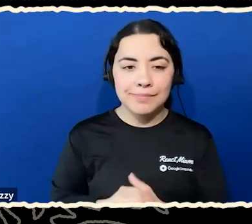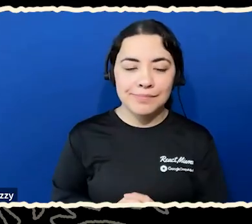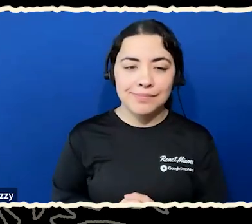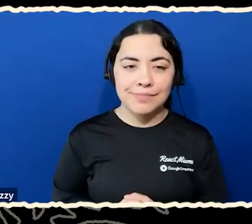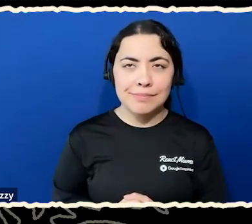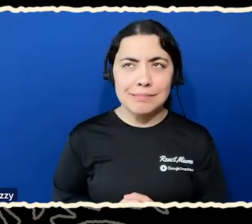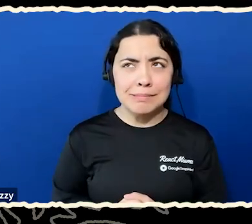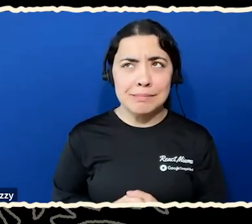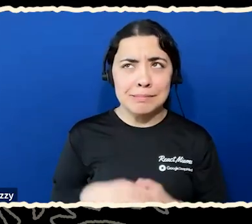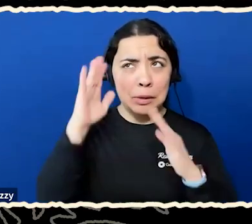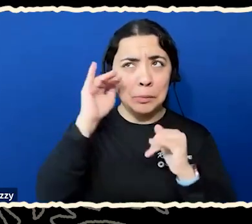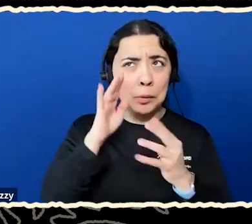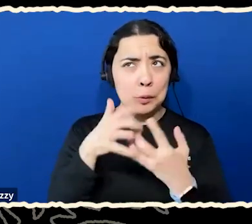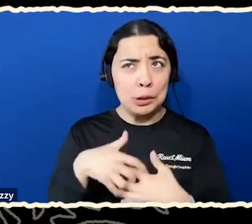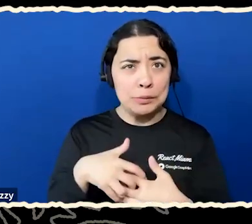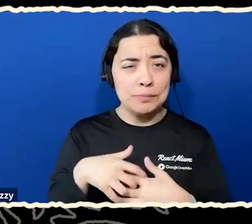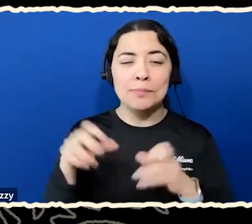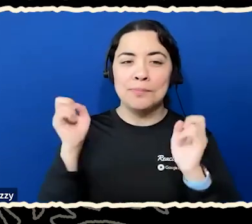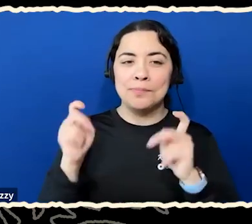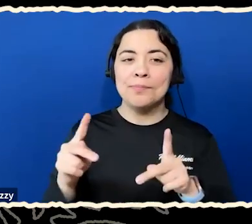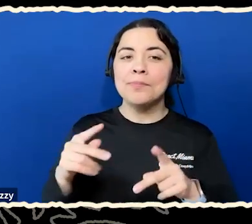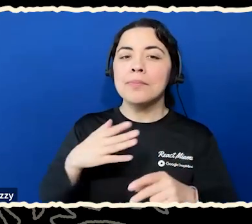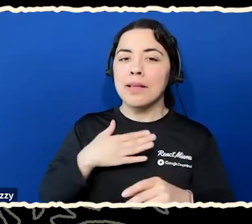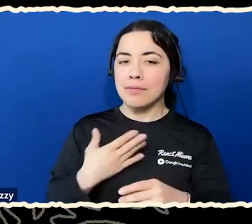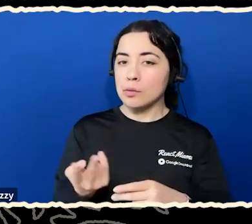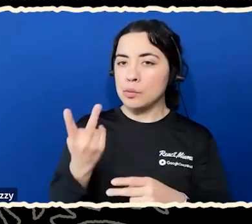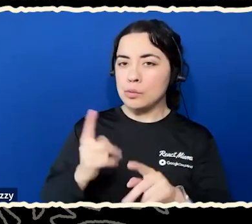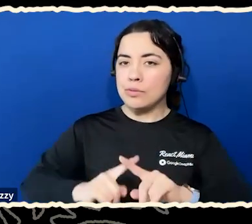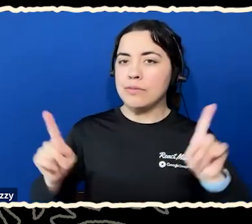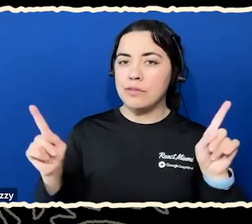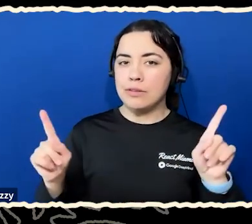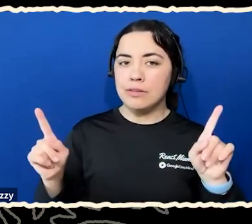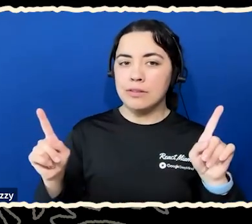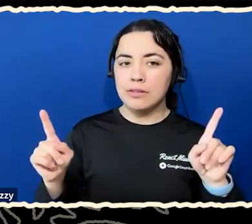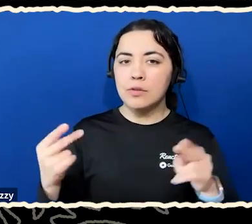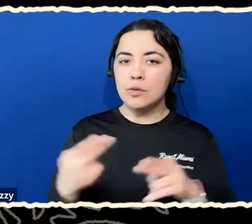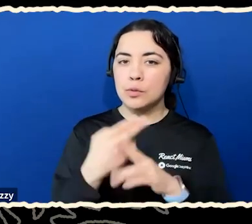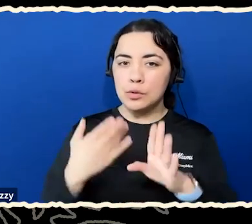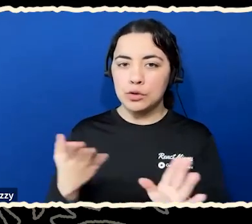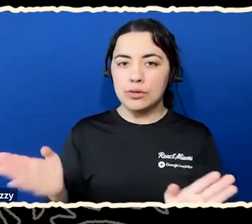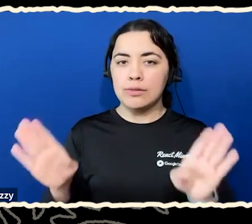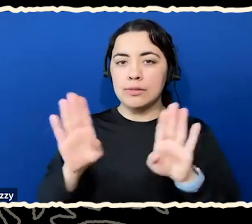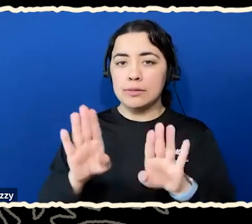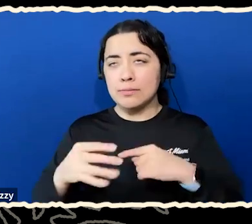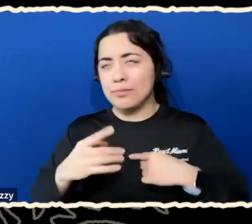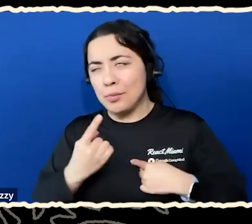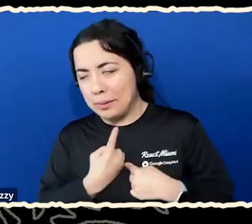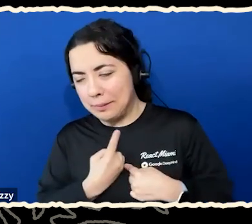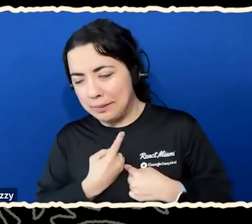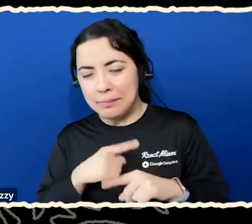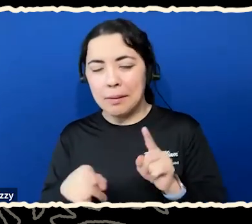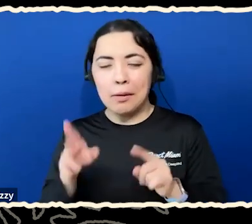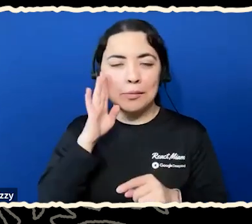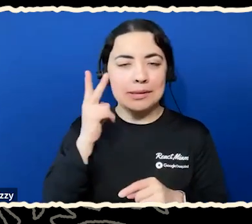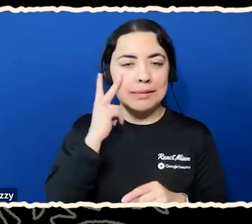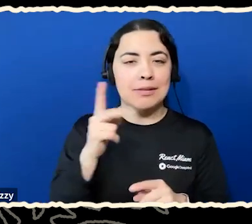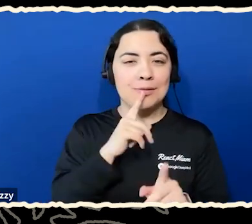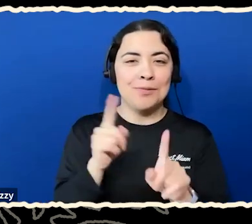I hope it's going to work. All right, so I have my two different users here. It's just me, but you'll see the